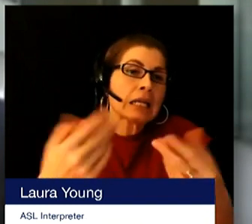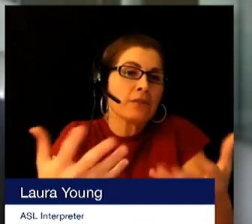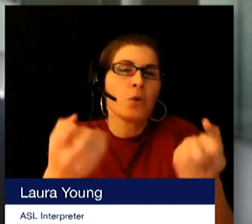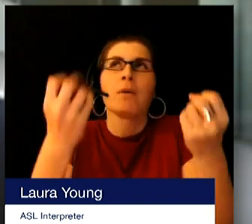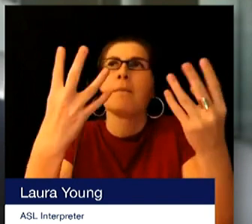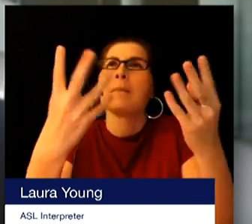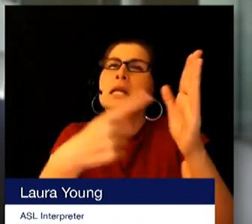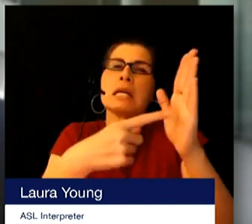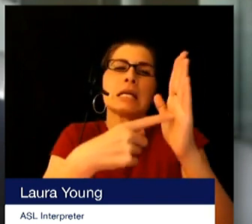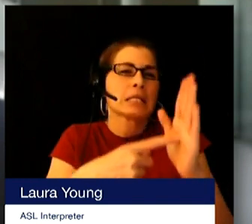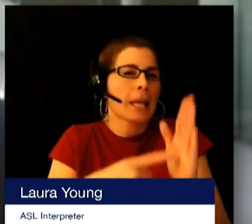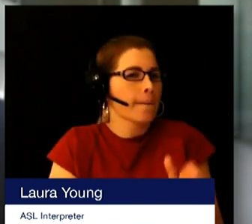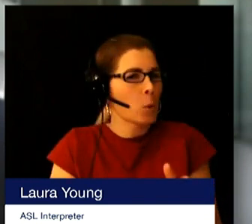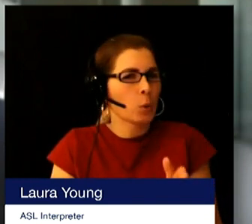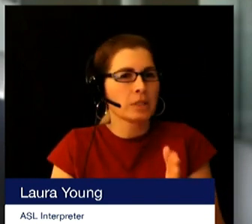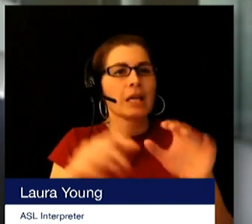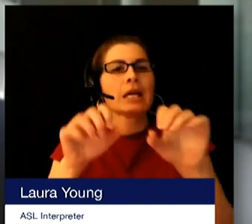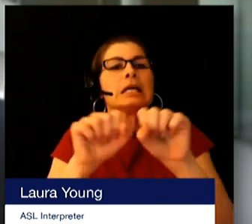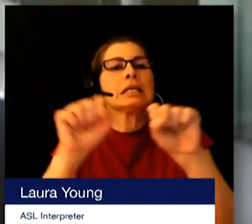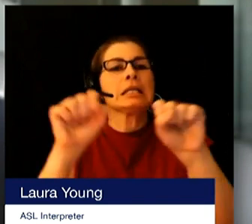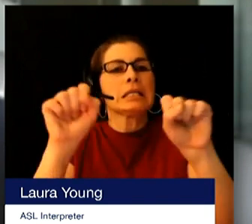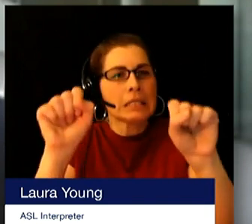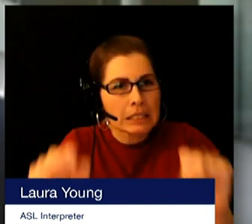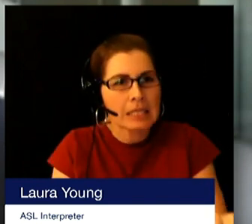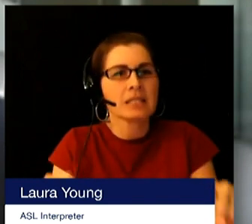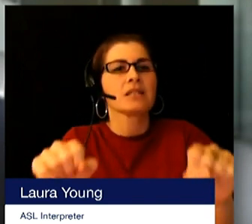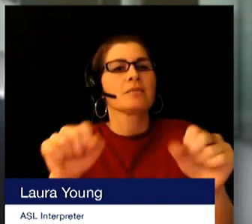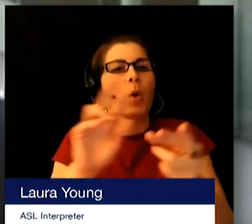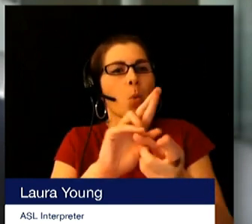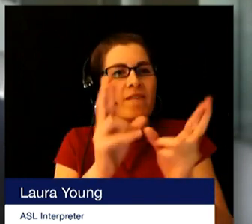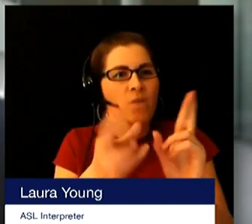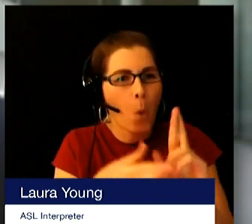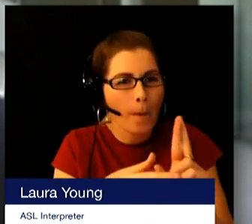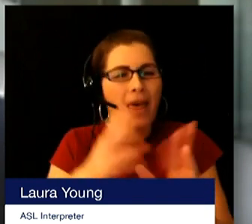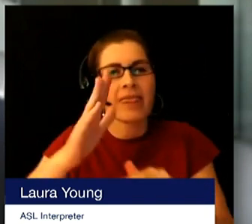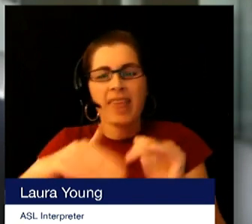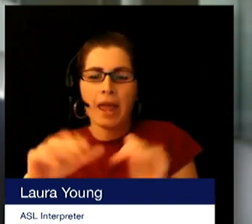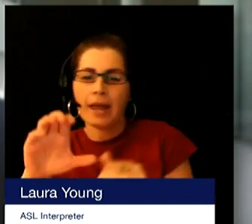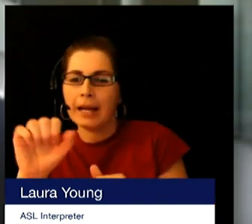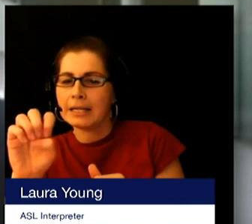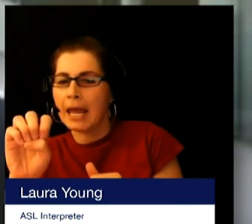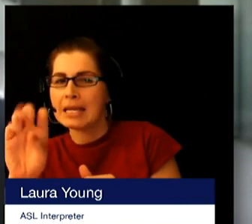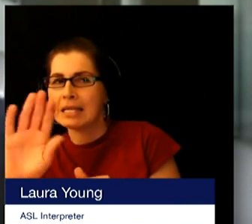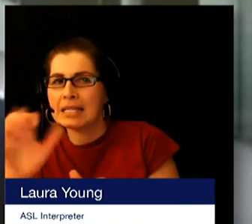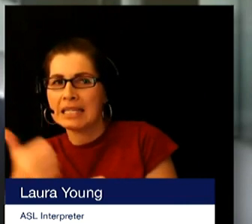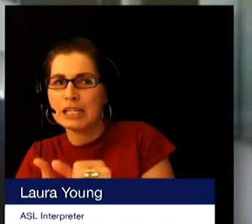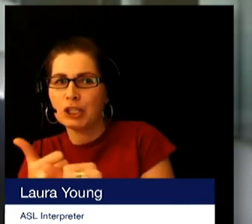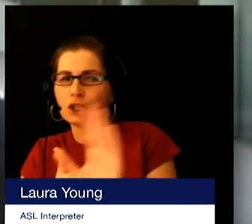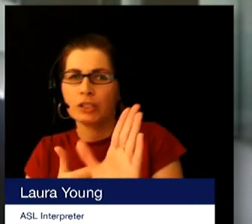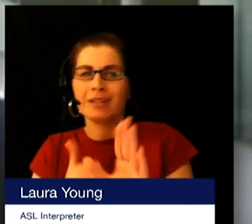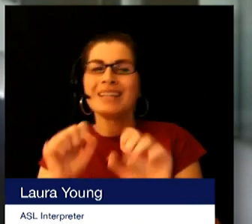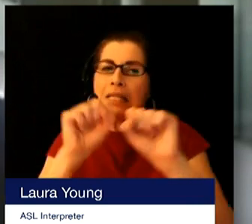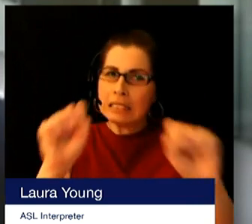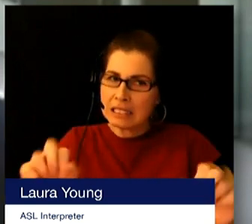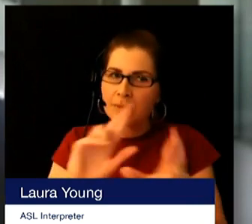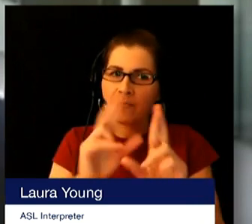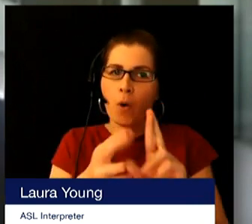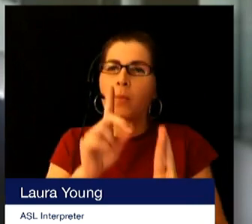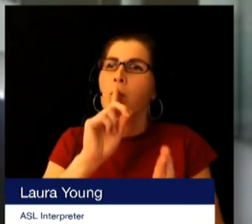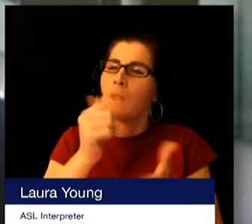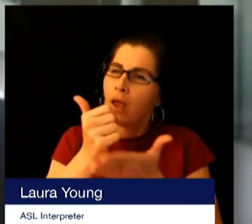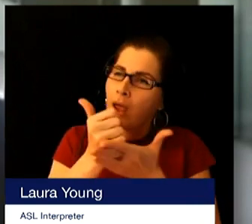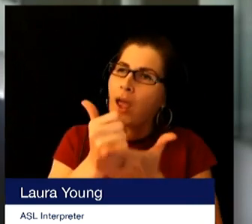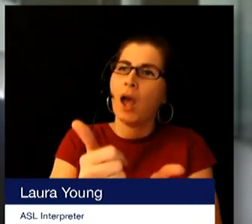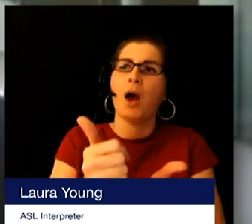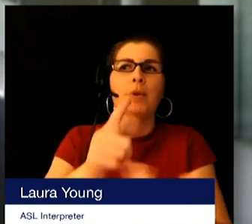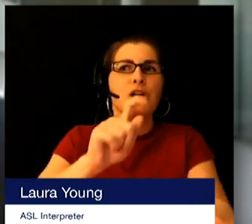Dylan, where systemic reforms, rather than individual case decision-making, is the only way to really